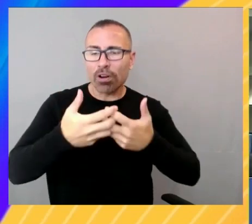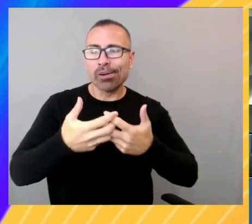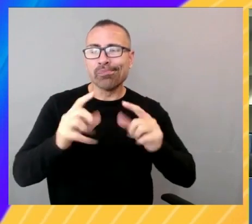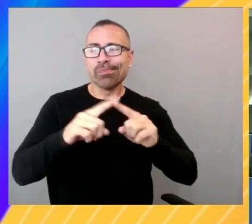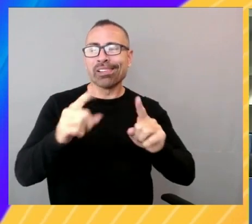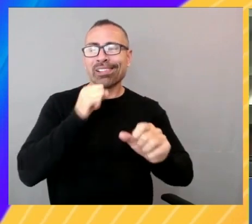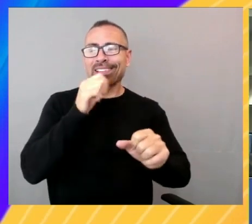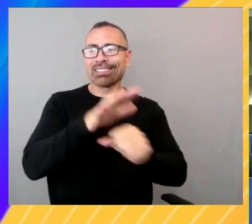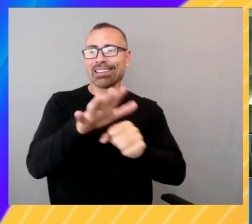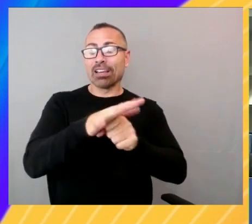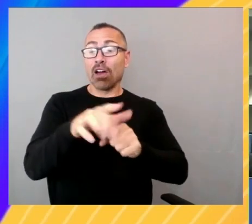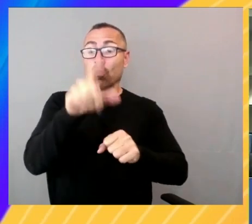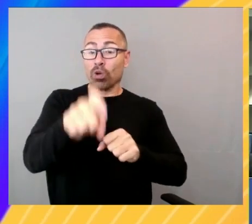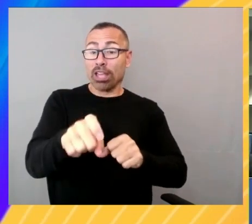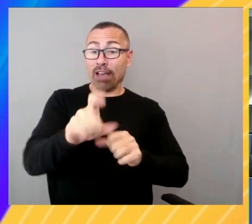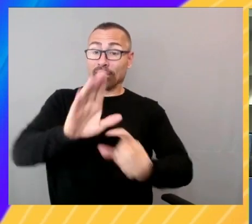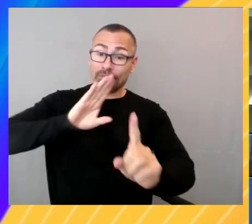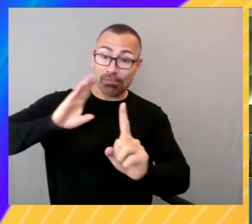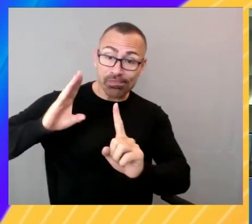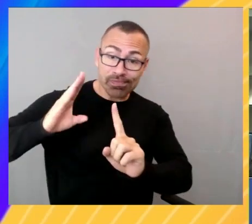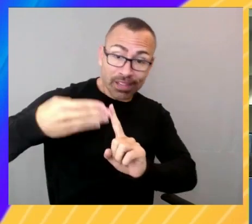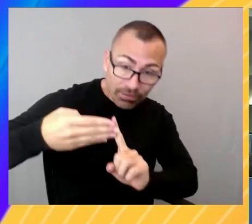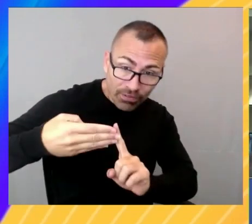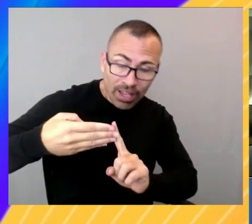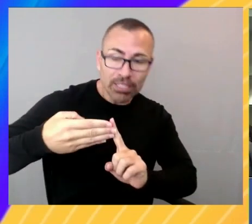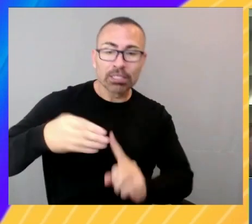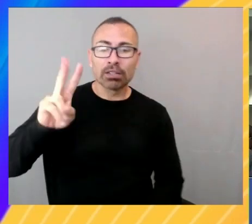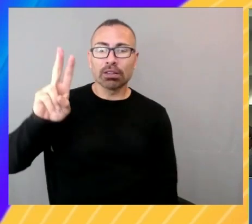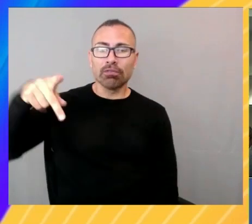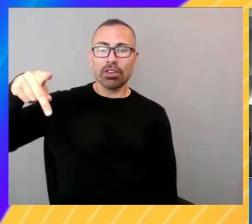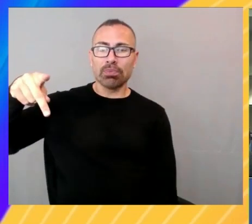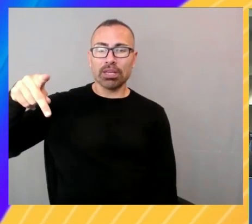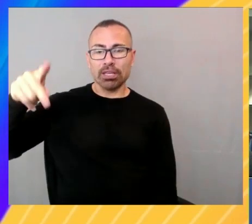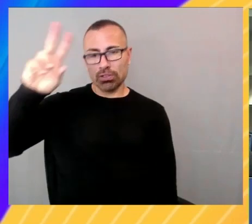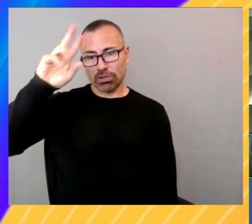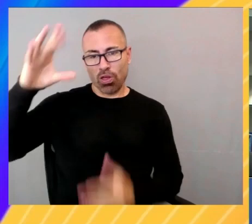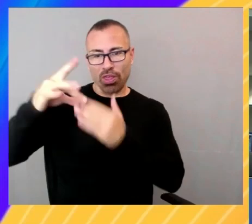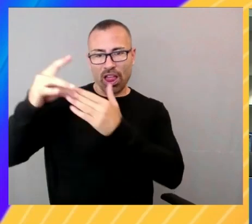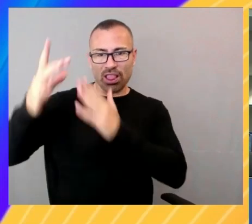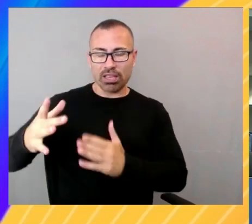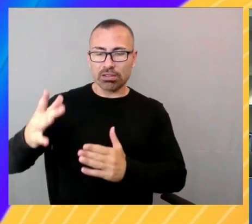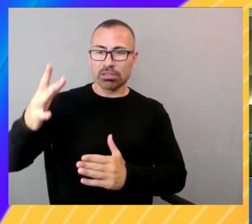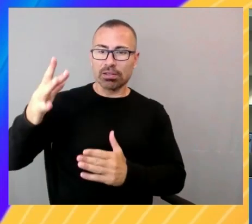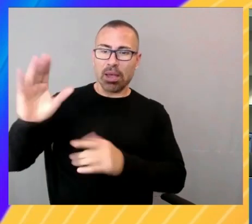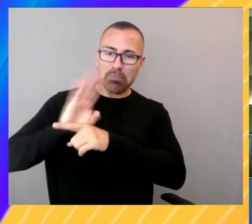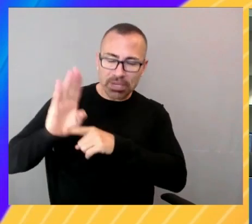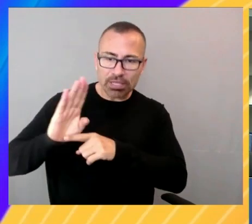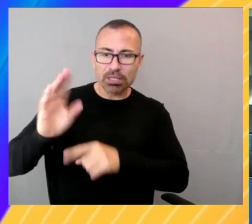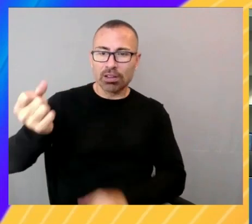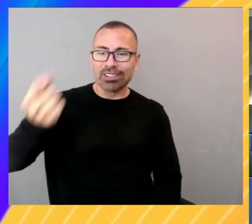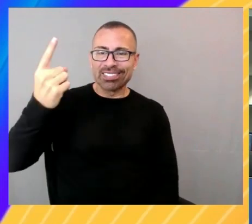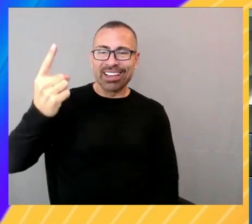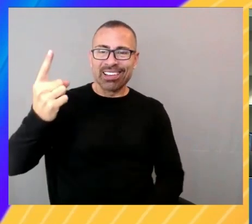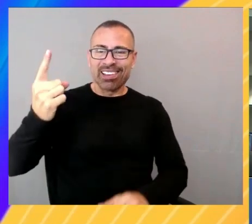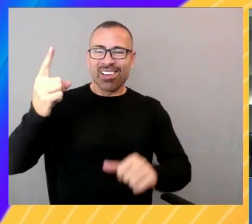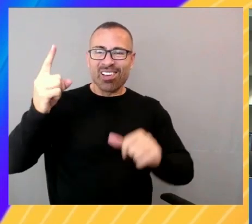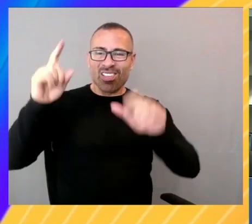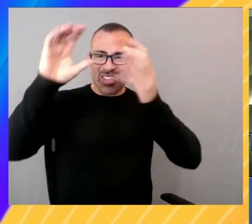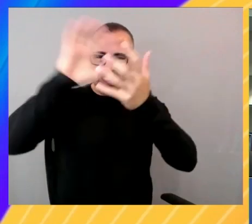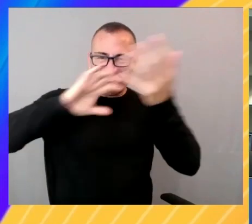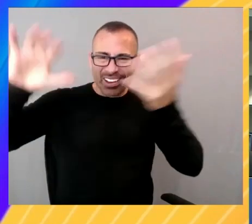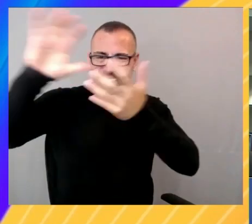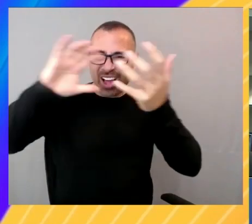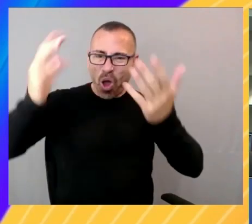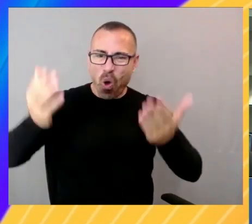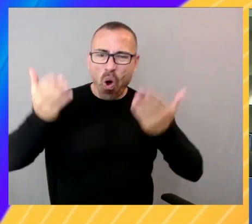makes sense. We need to help our businesses realize what more they can do in the cloud. It's not just the technical stuff. I'm